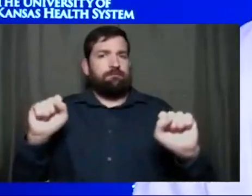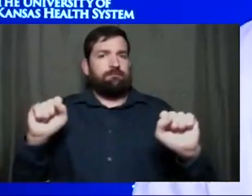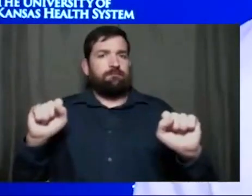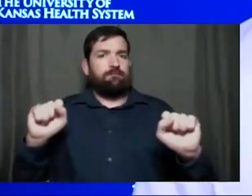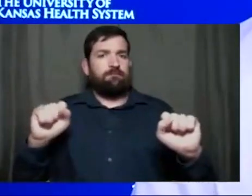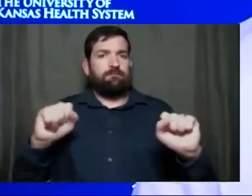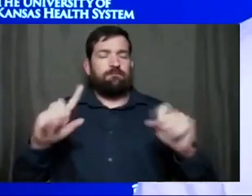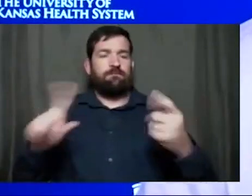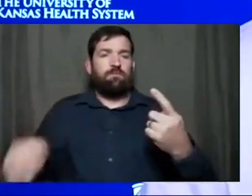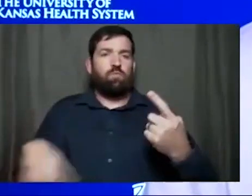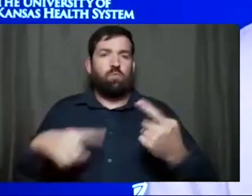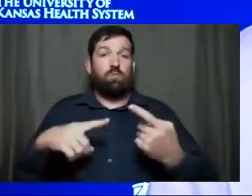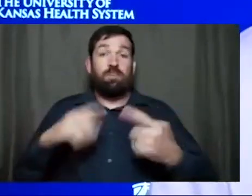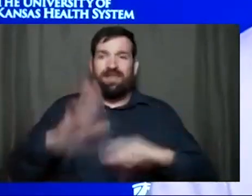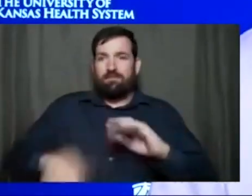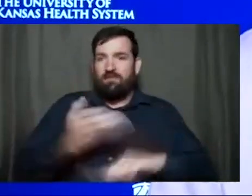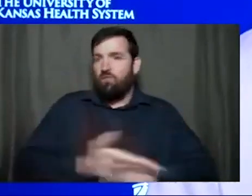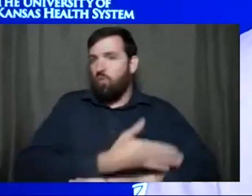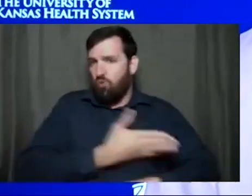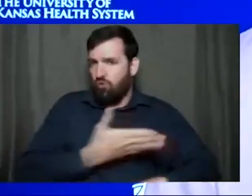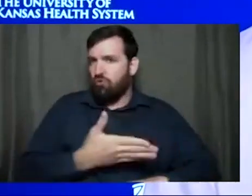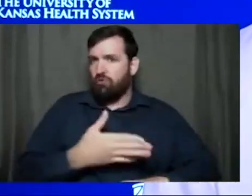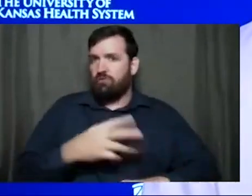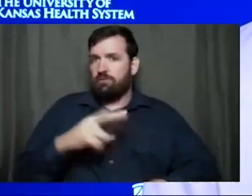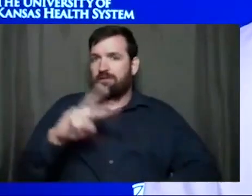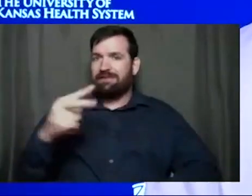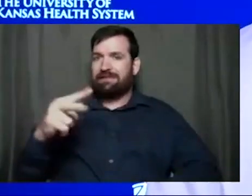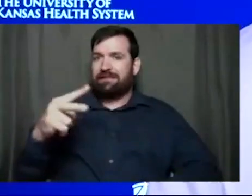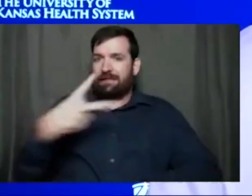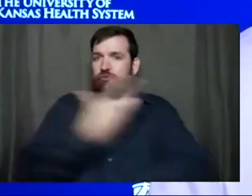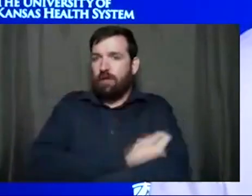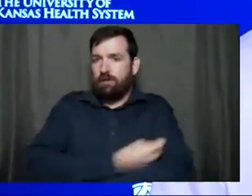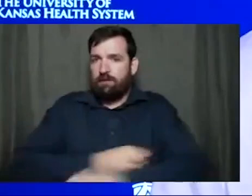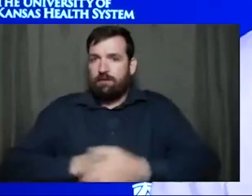than before that second vaccine dose.